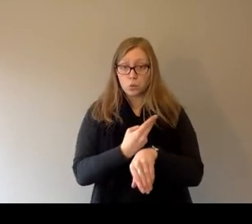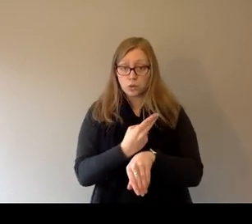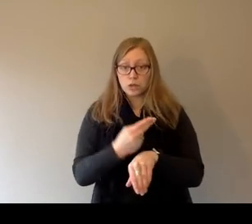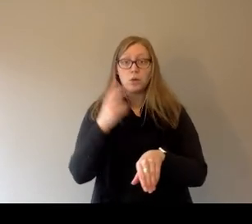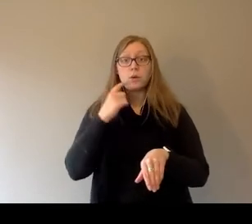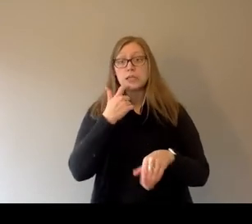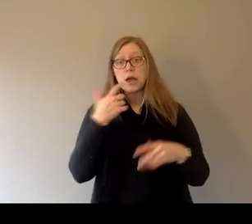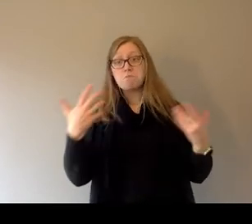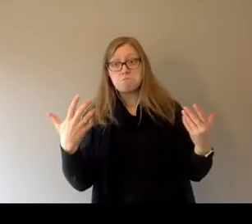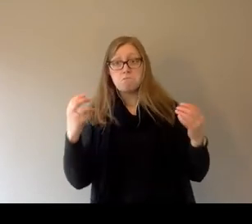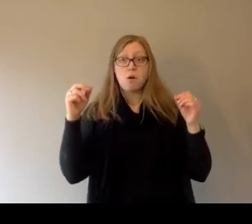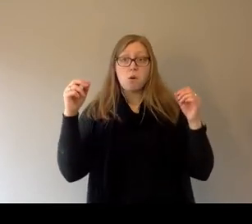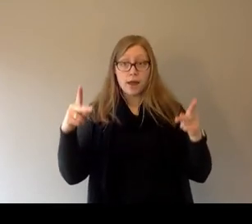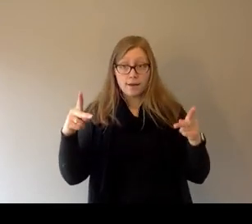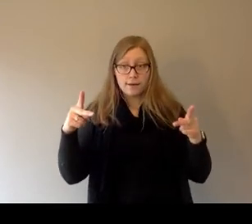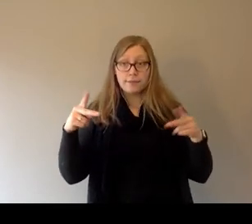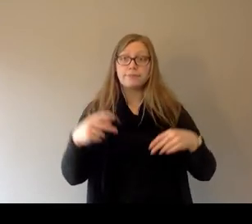okay,